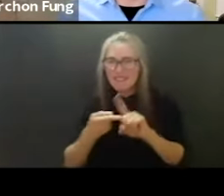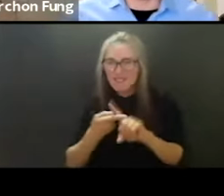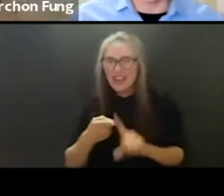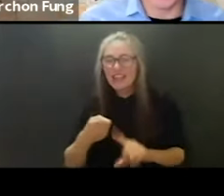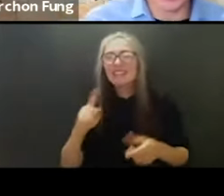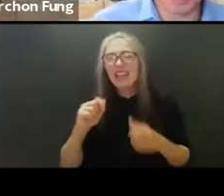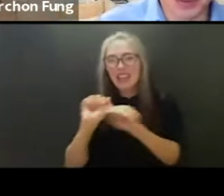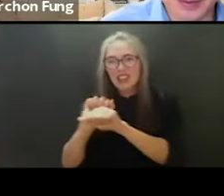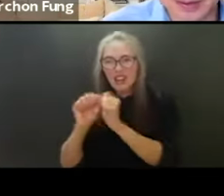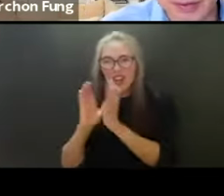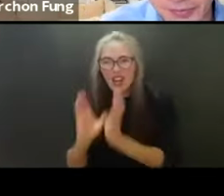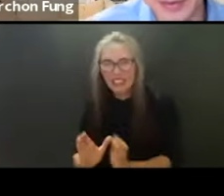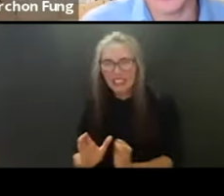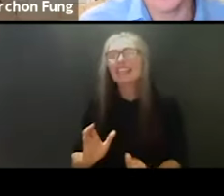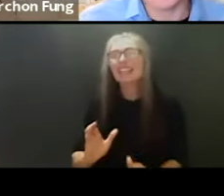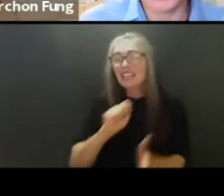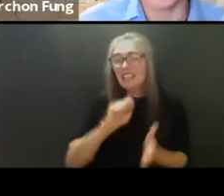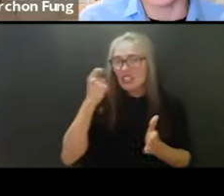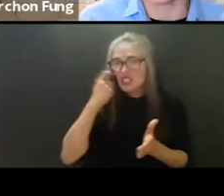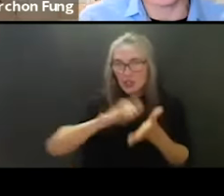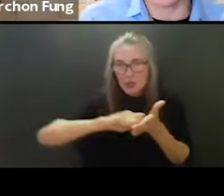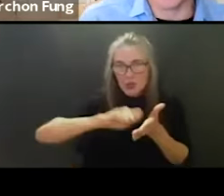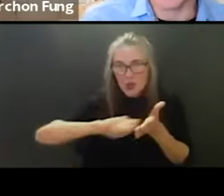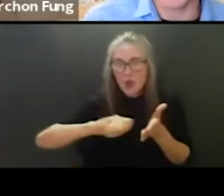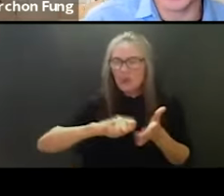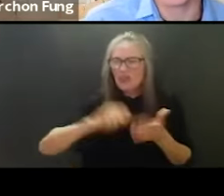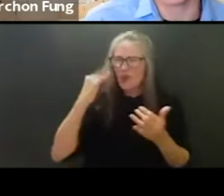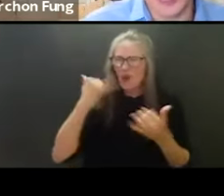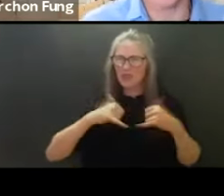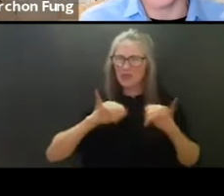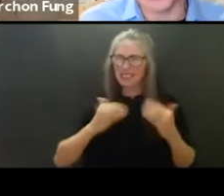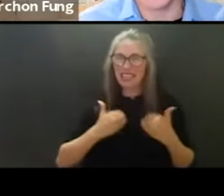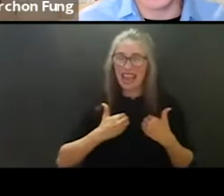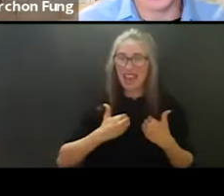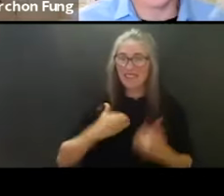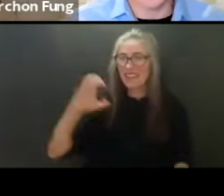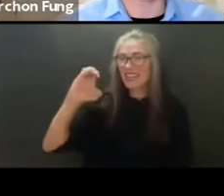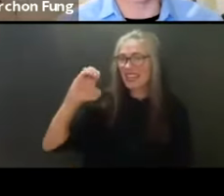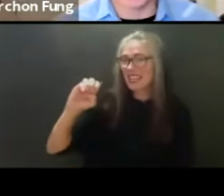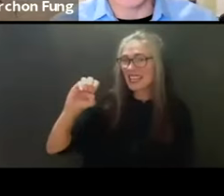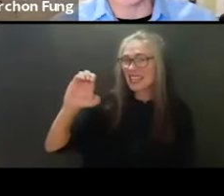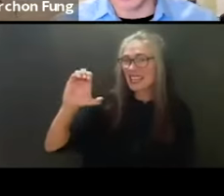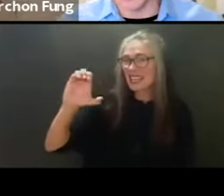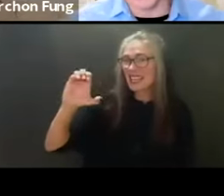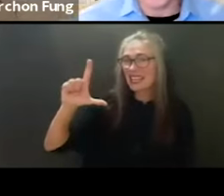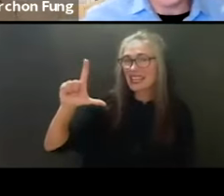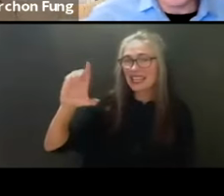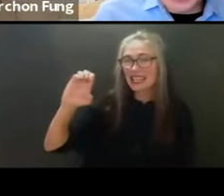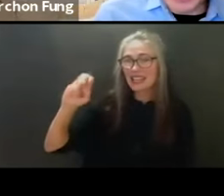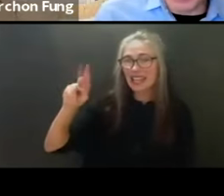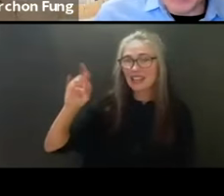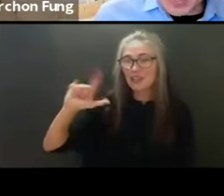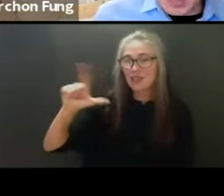just wrote a fantastic book, The Definitive History of the Electoral College, called Why Do We Still Have the Electoral College?